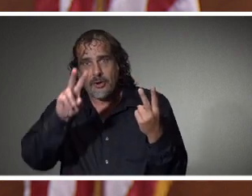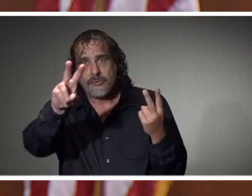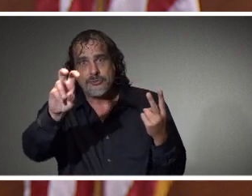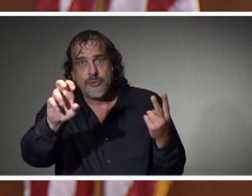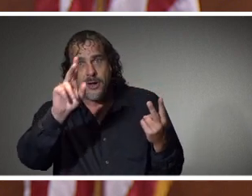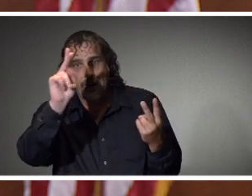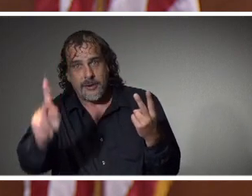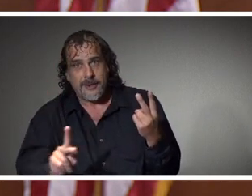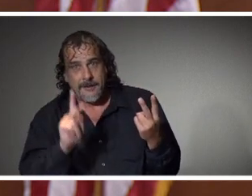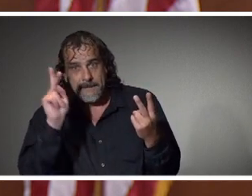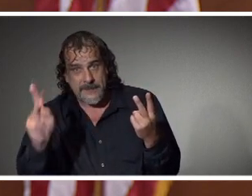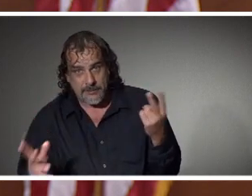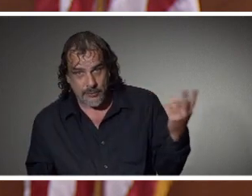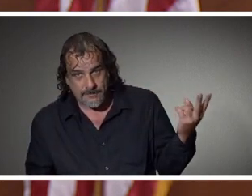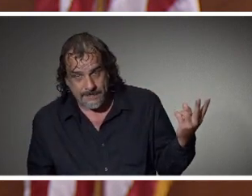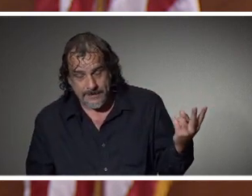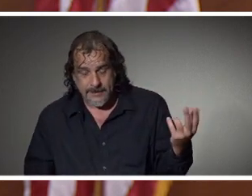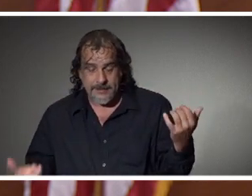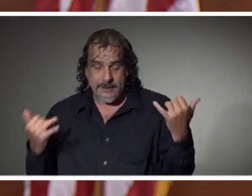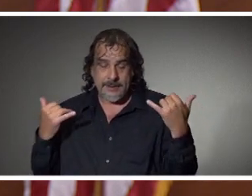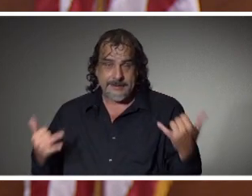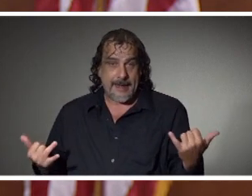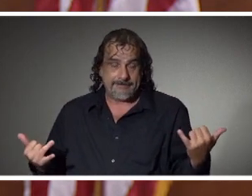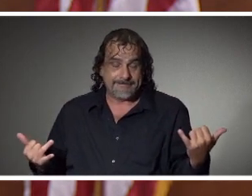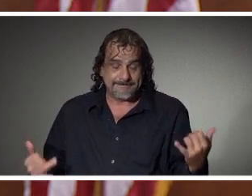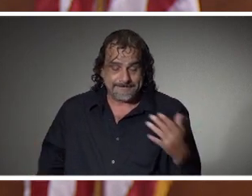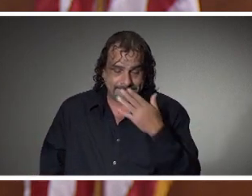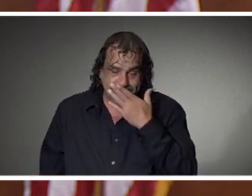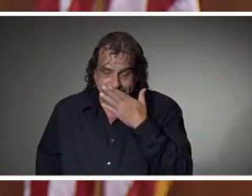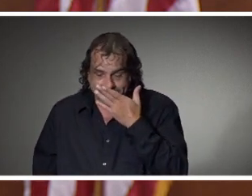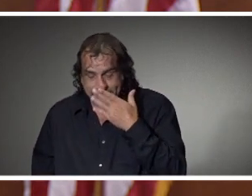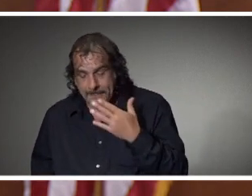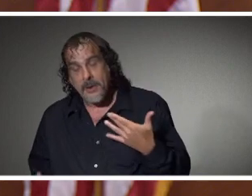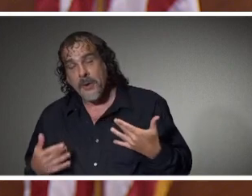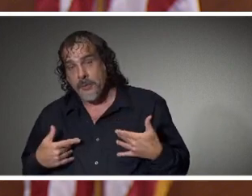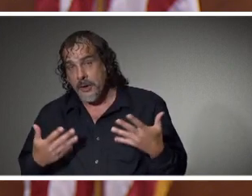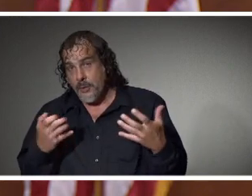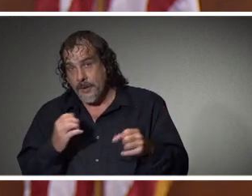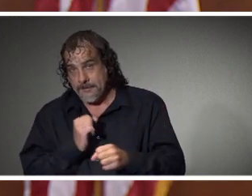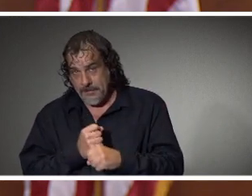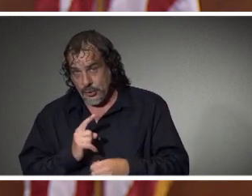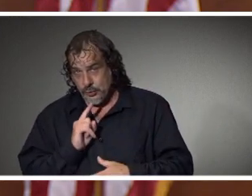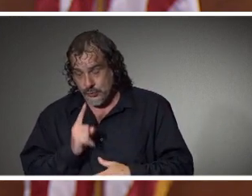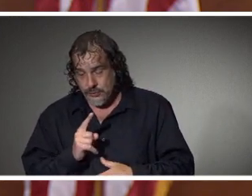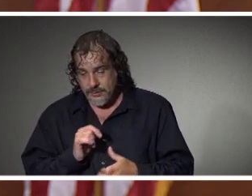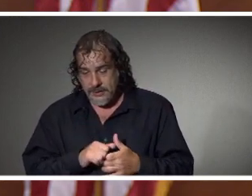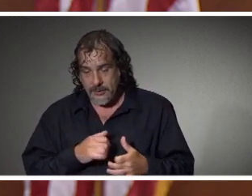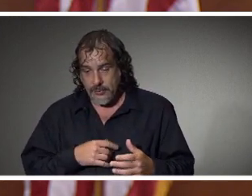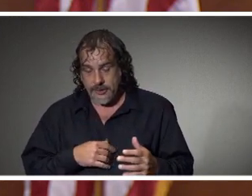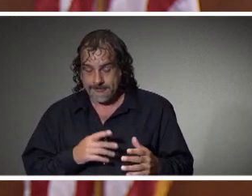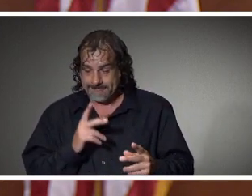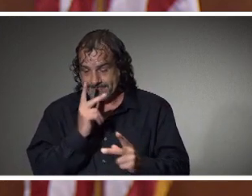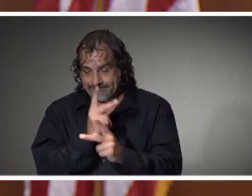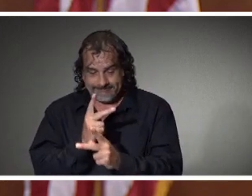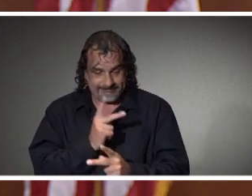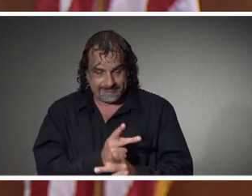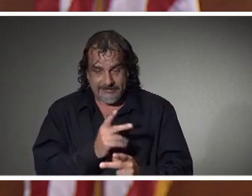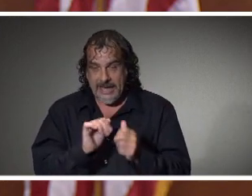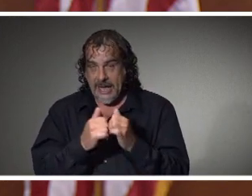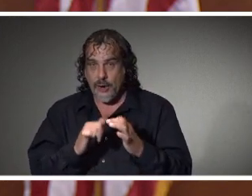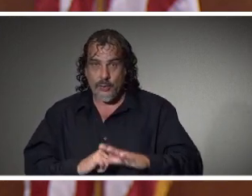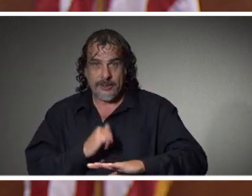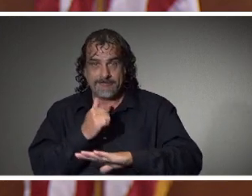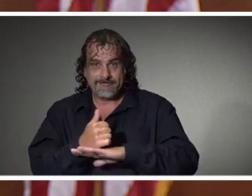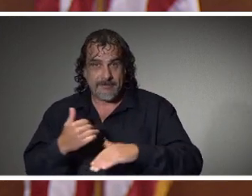people. Now, we certainly want to make sure that we are very vigilant about the way in which we do that